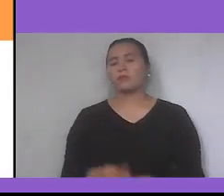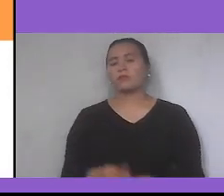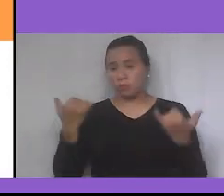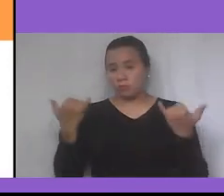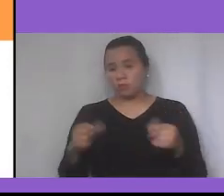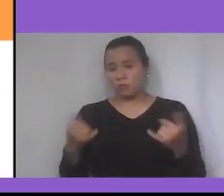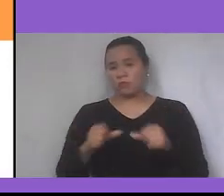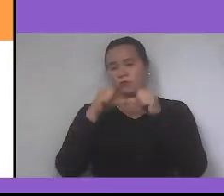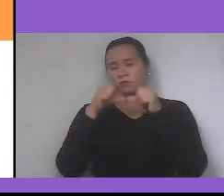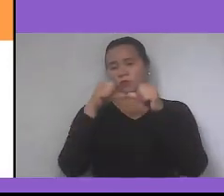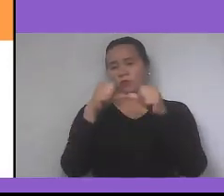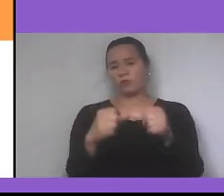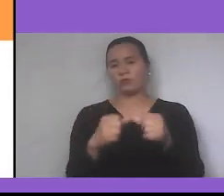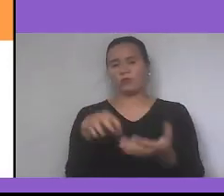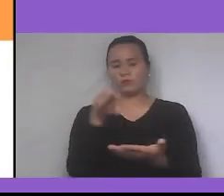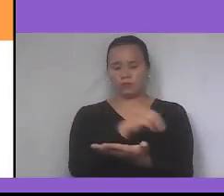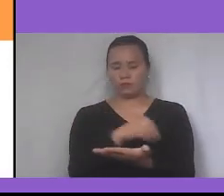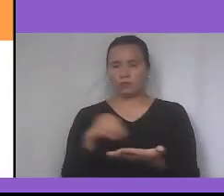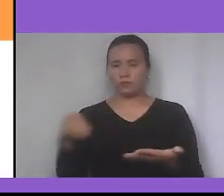aka.ms/learningtools.